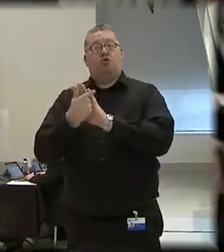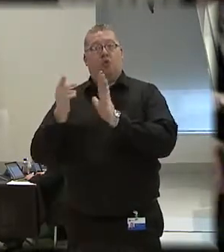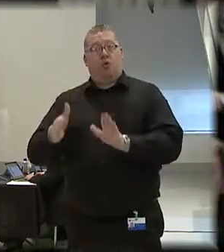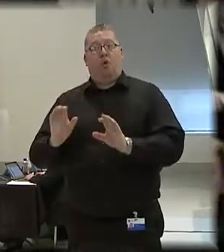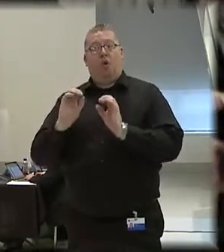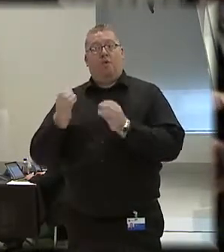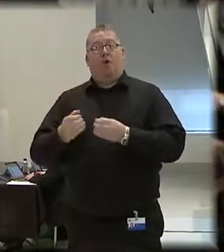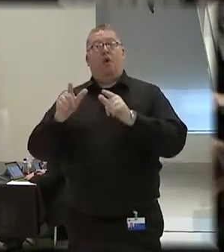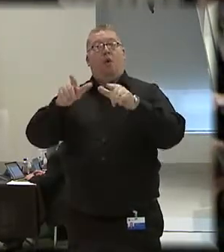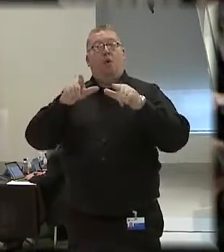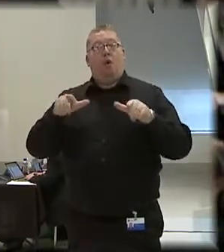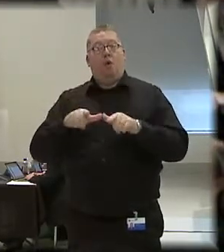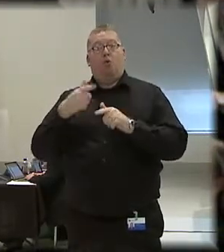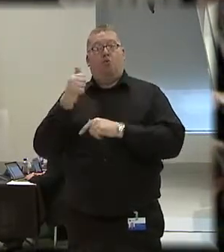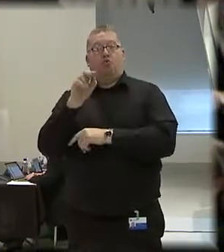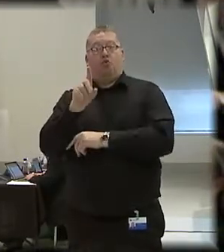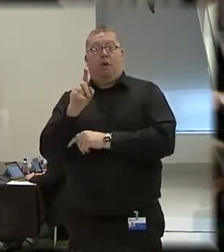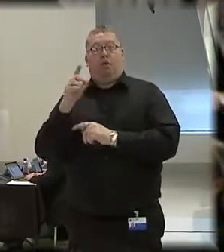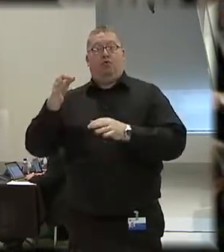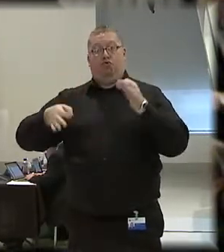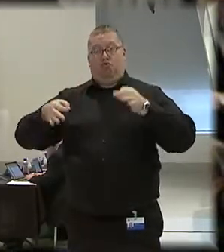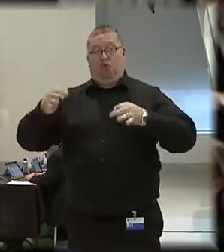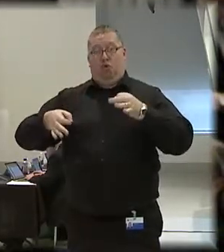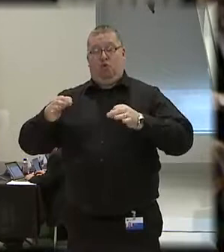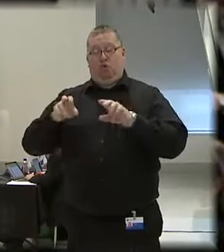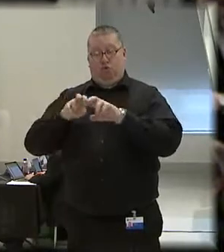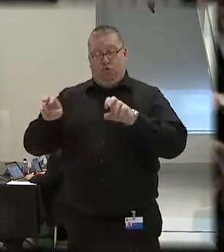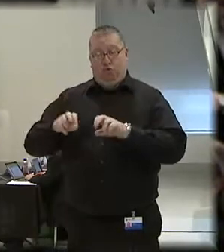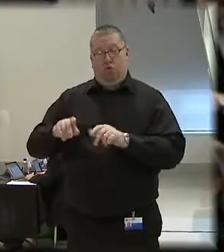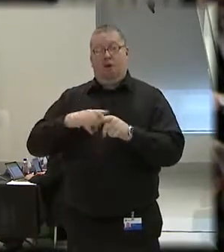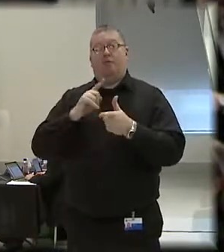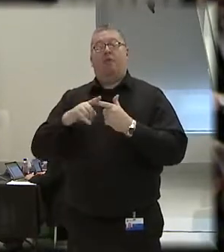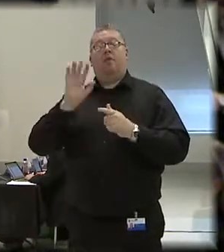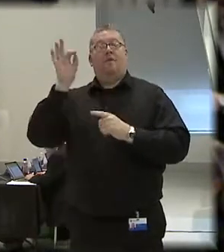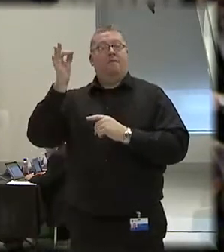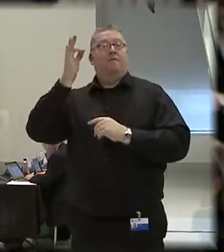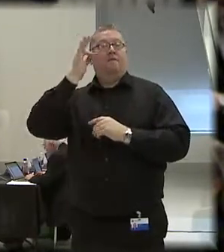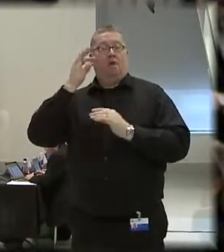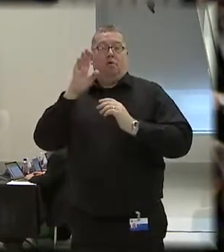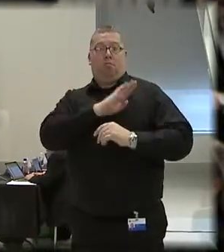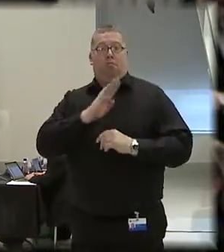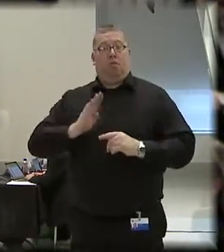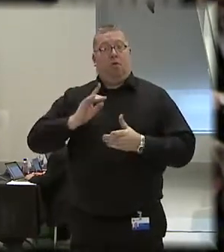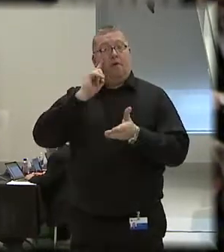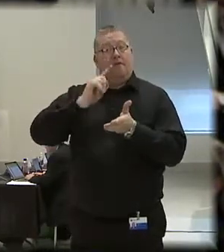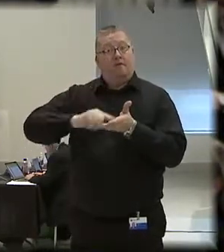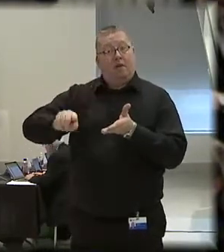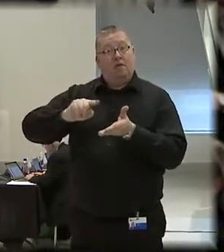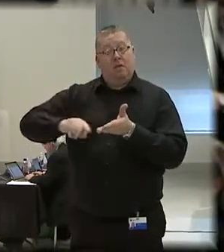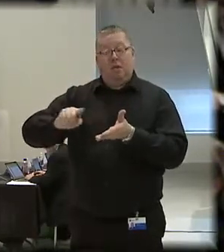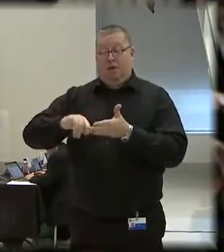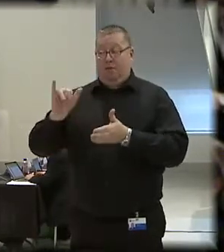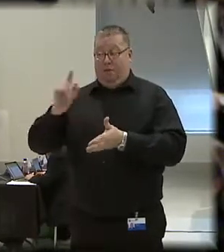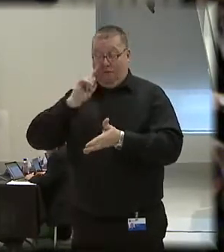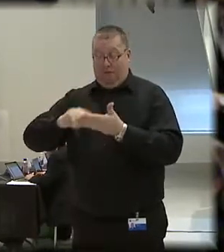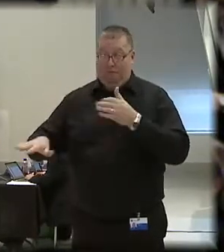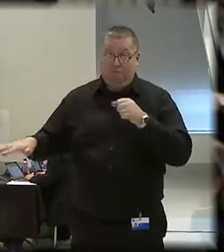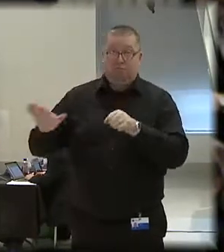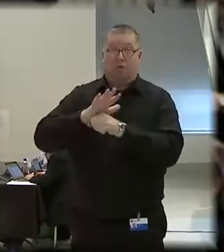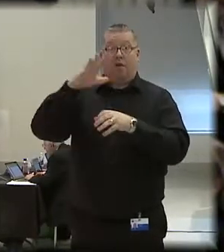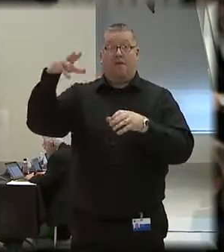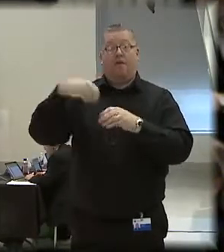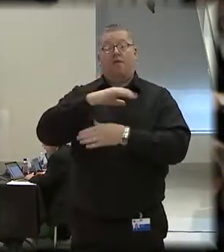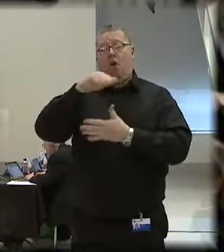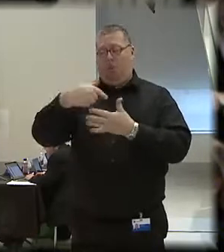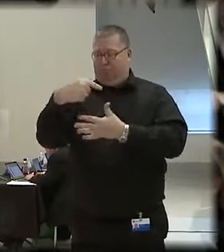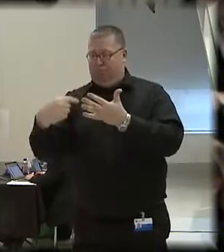grand jury, the Federal Civil Rights Division, and the Federal Bureau of Investigation. After a thorough investigation involving all of the